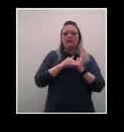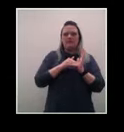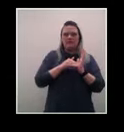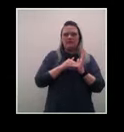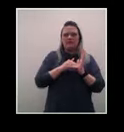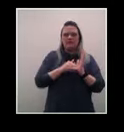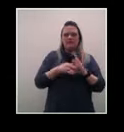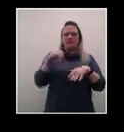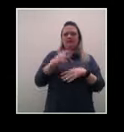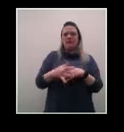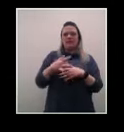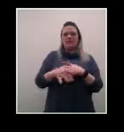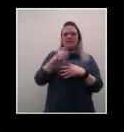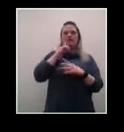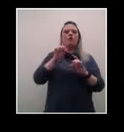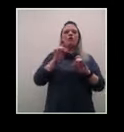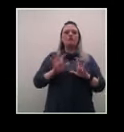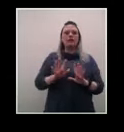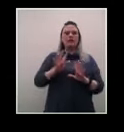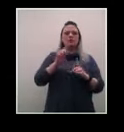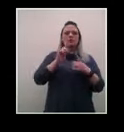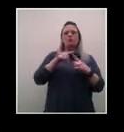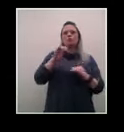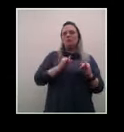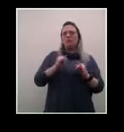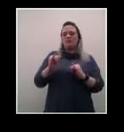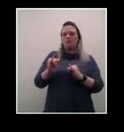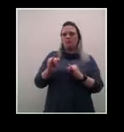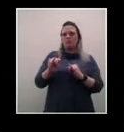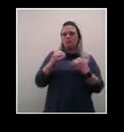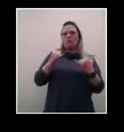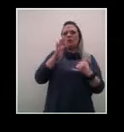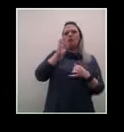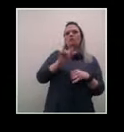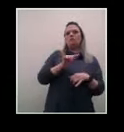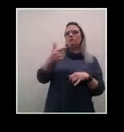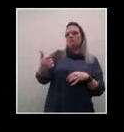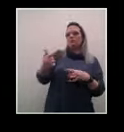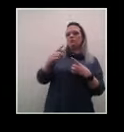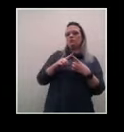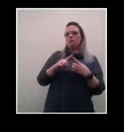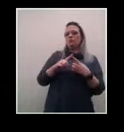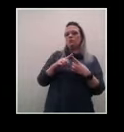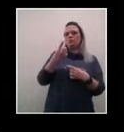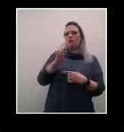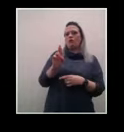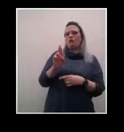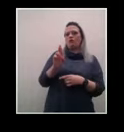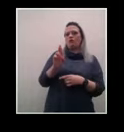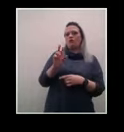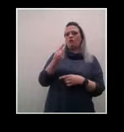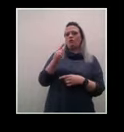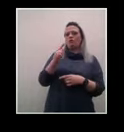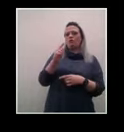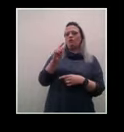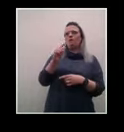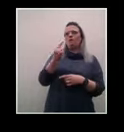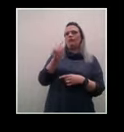the availability of testing to individuals. And with that, I'll turn it over to our Health Commissioner, Dr. Gail Burstein. Thank